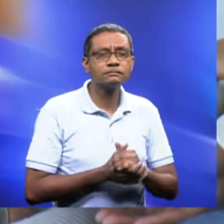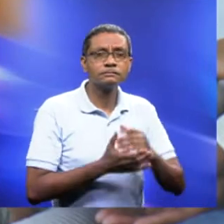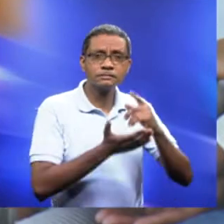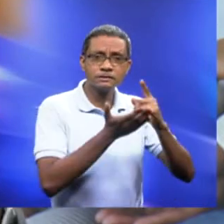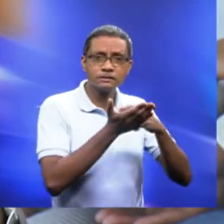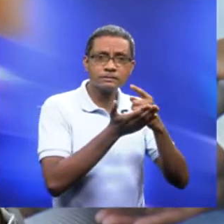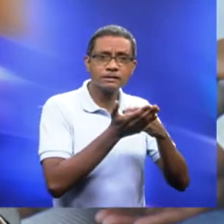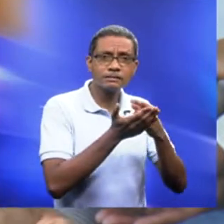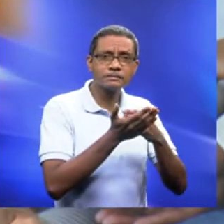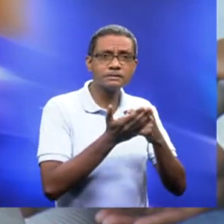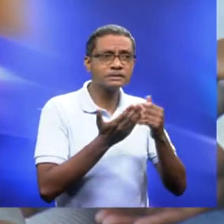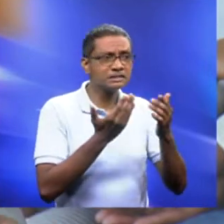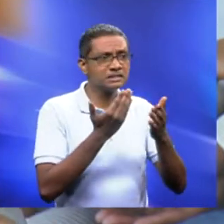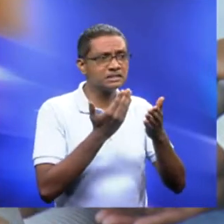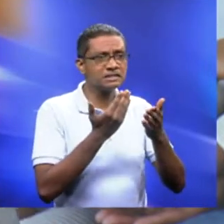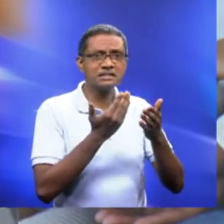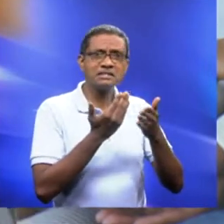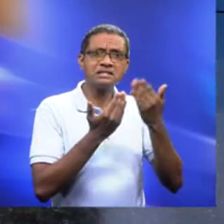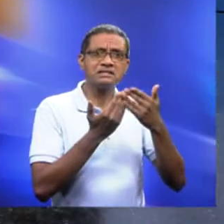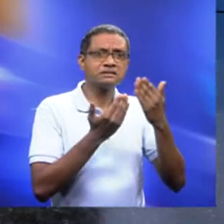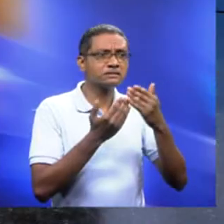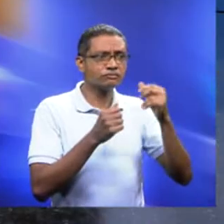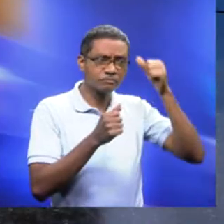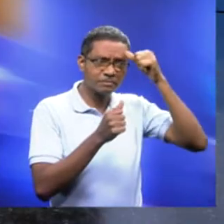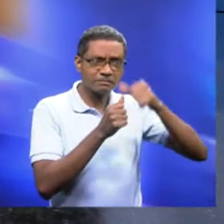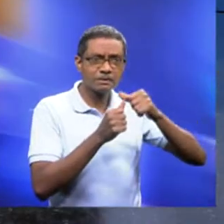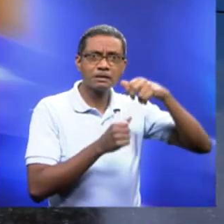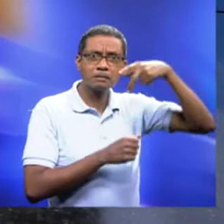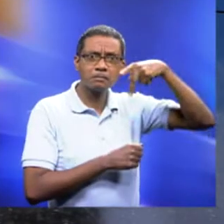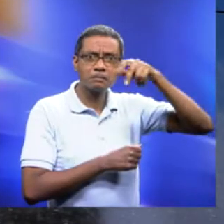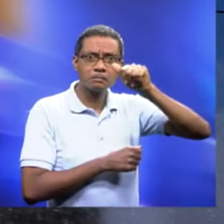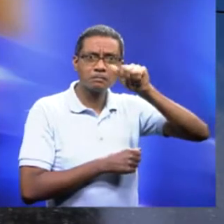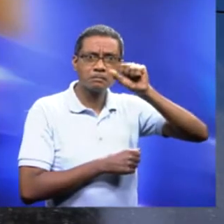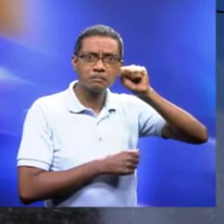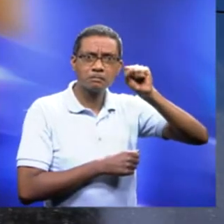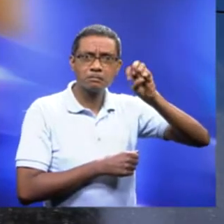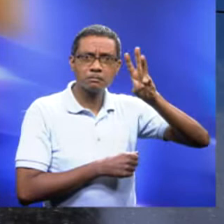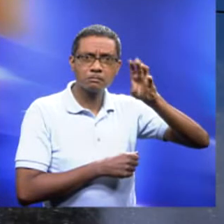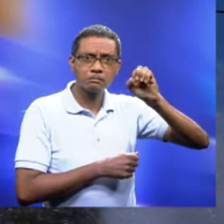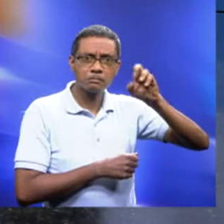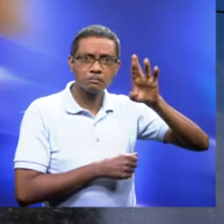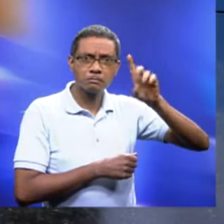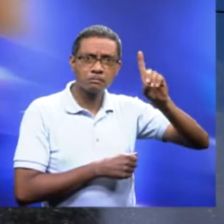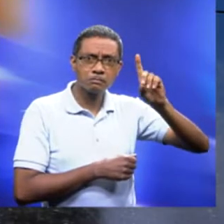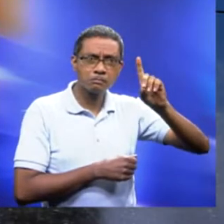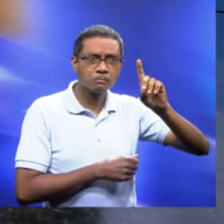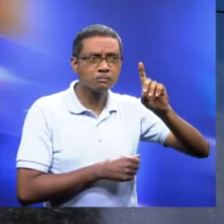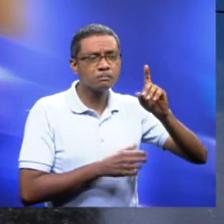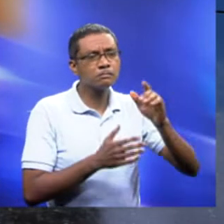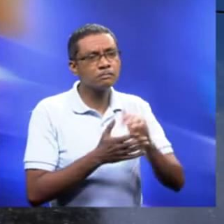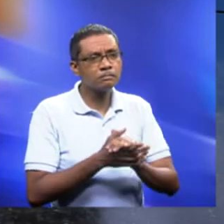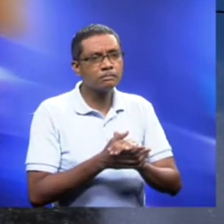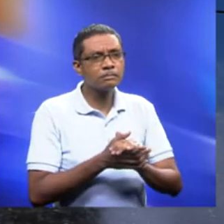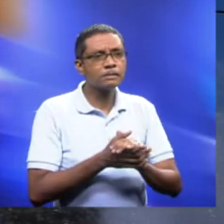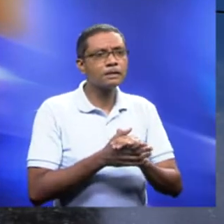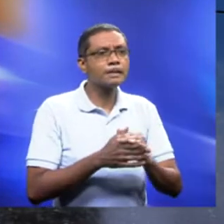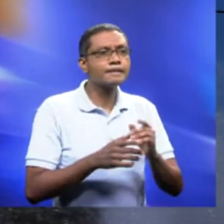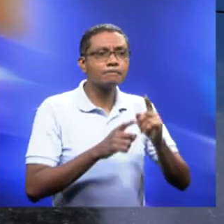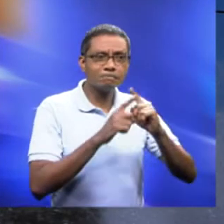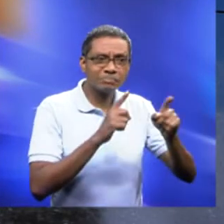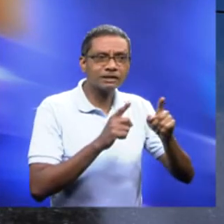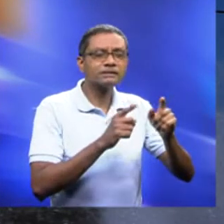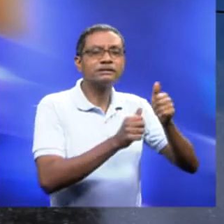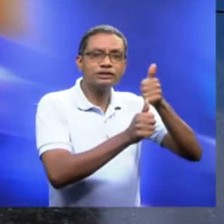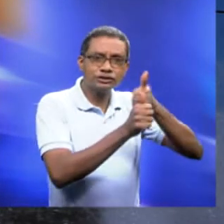a password called Charles, but the danger is imminent. And I think the responsibility is on both sides. I think